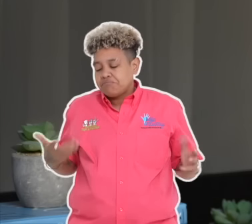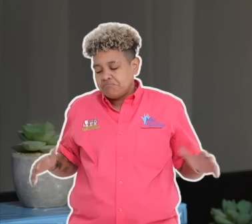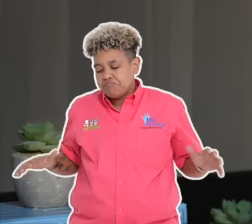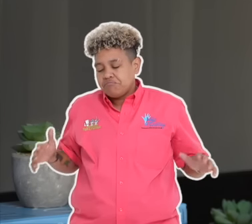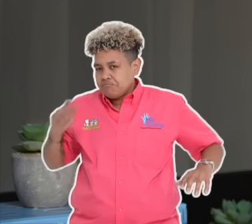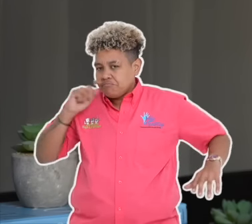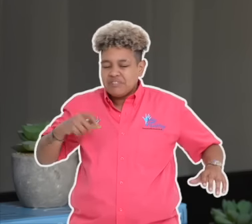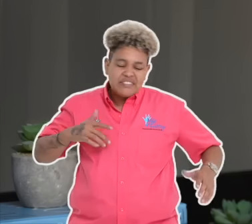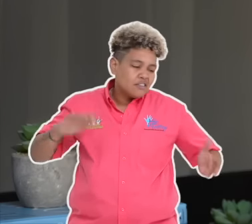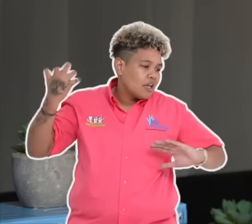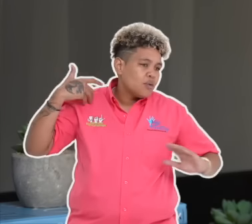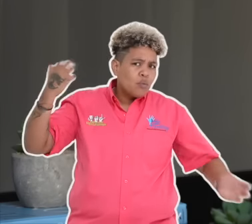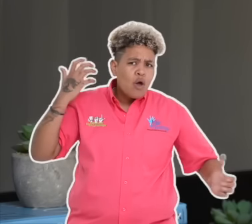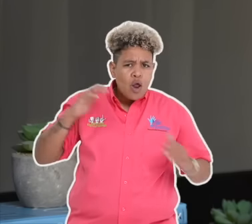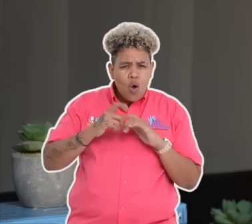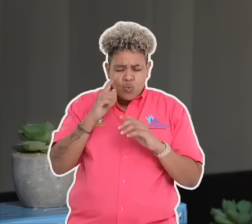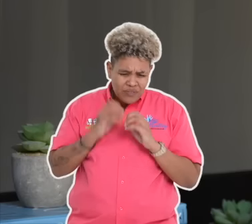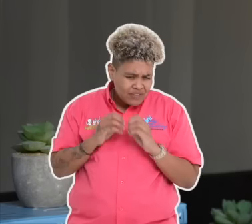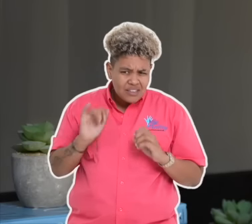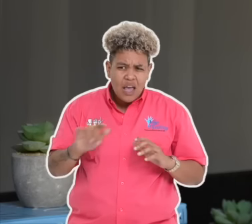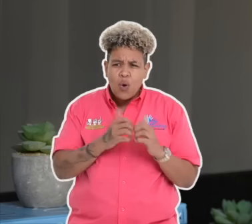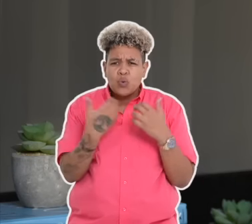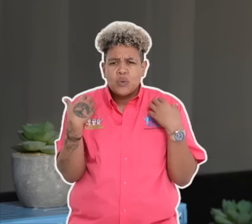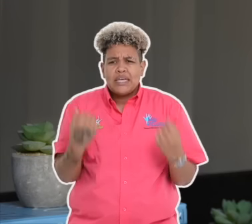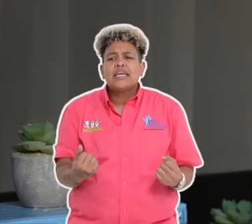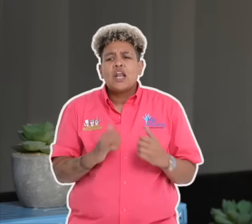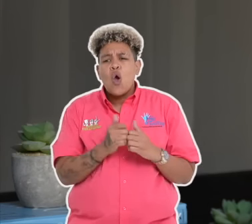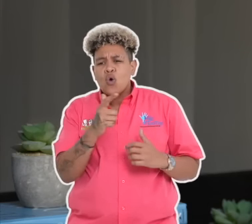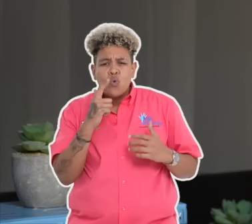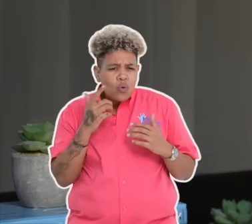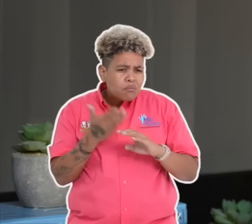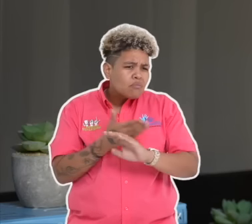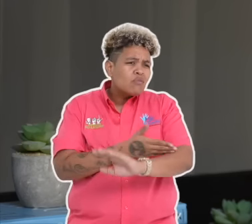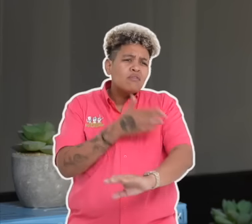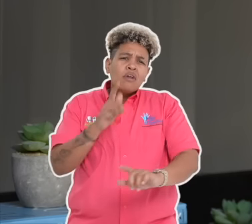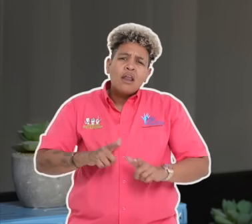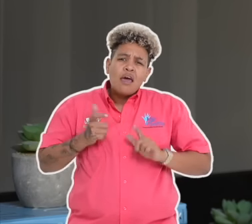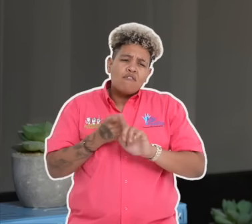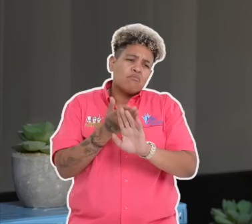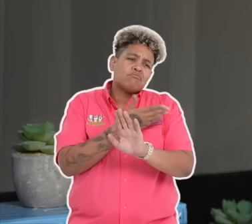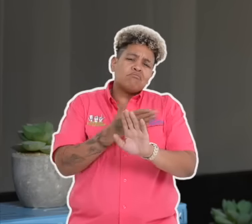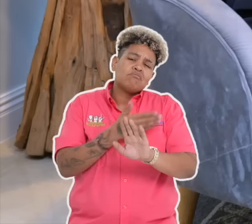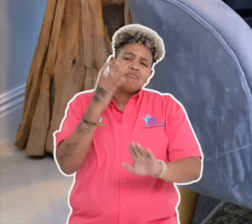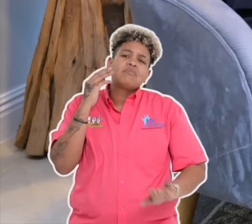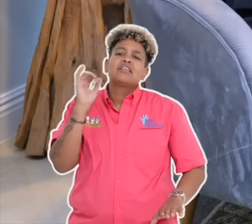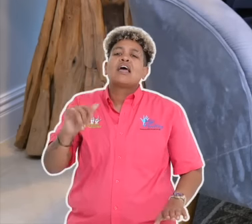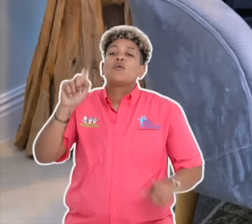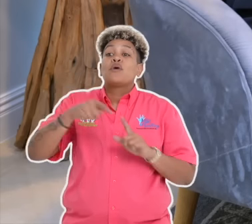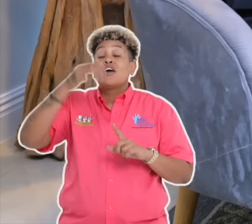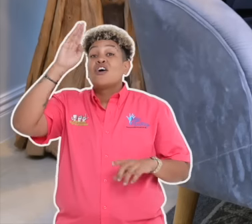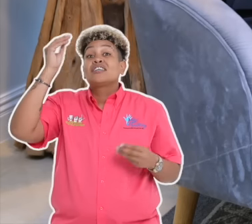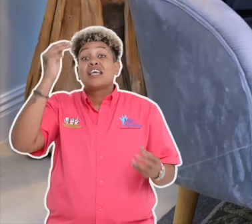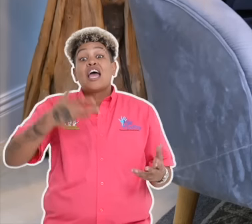enough and this is it. How do you reconcile with that after? How do you heal? How do you move on from that? So after